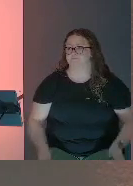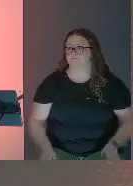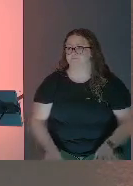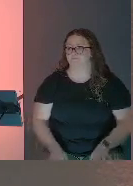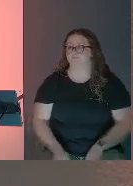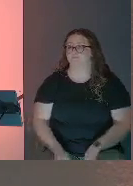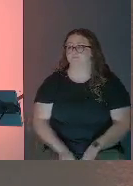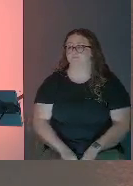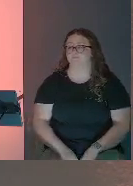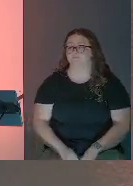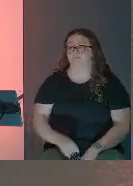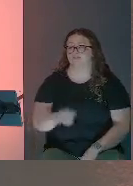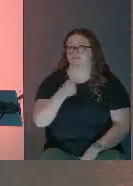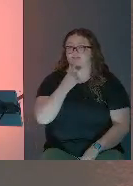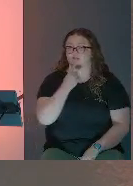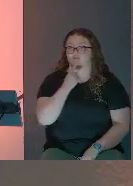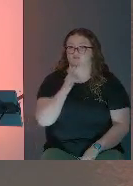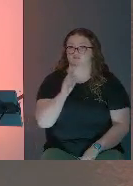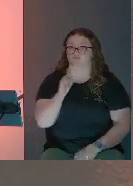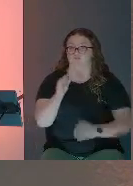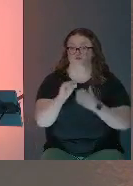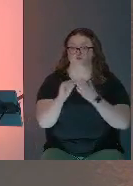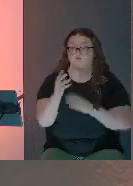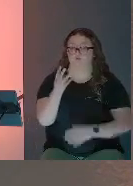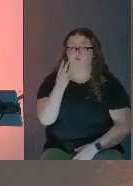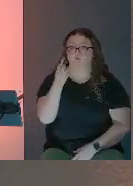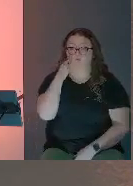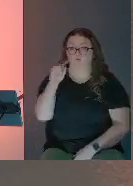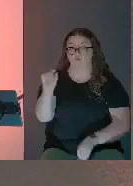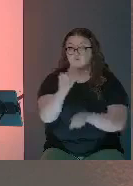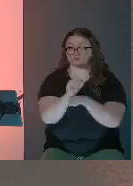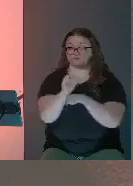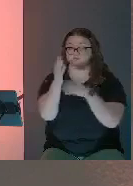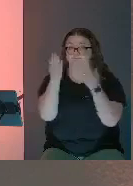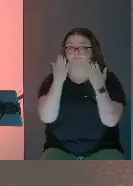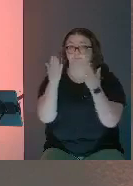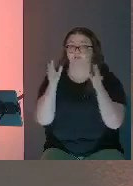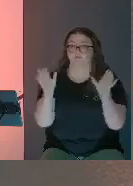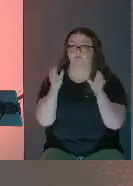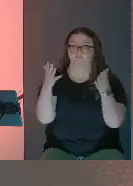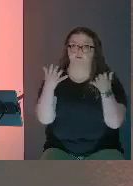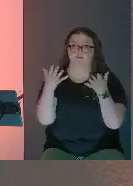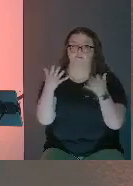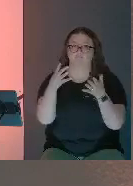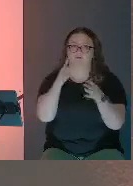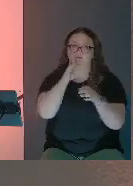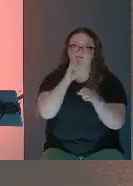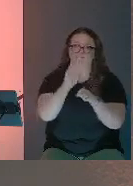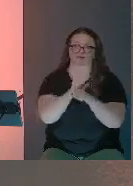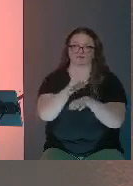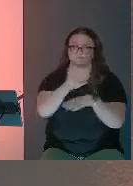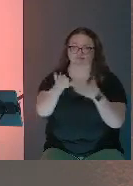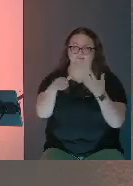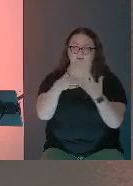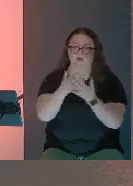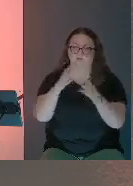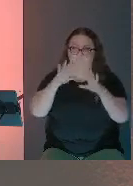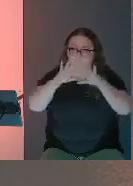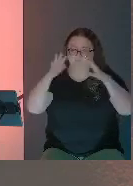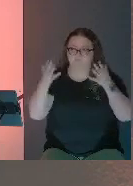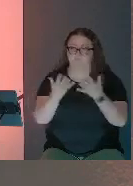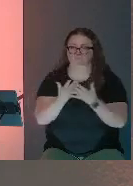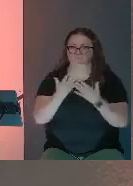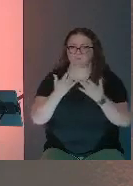He says to us in this fourth verse, for the work of the ministry, because what does it do? It edifies the entire body